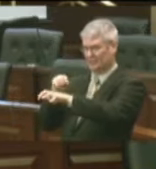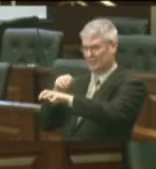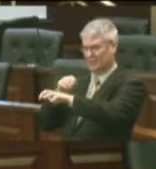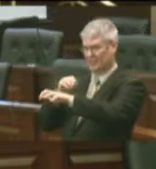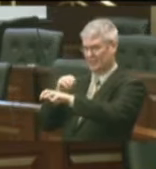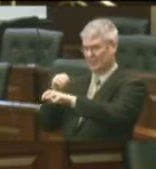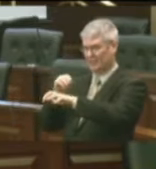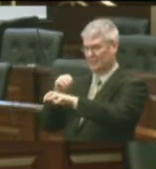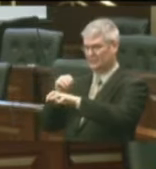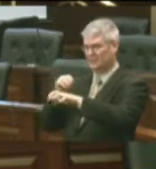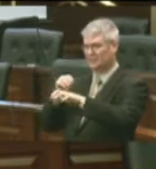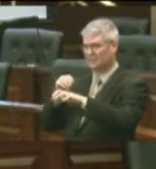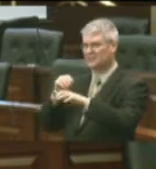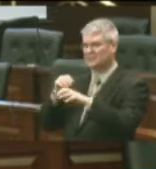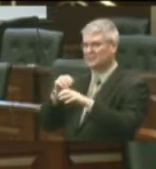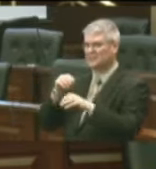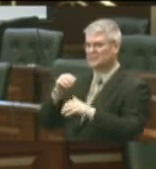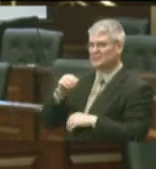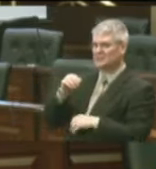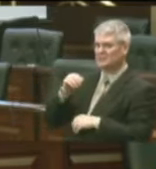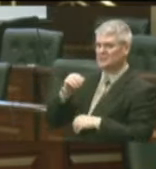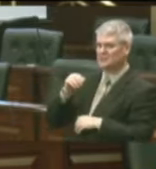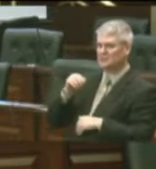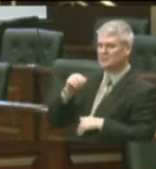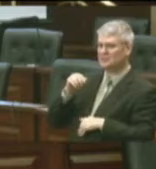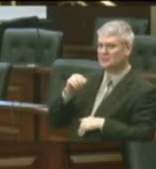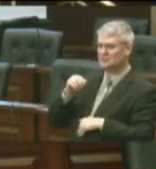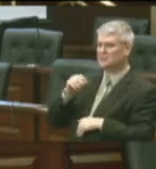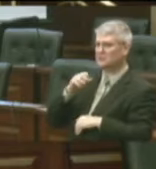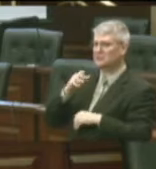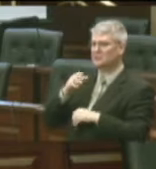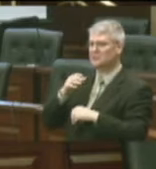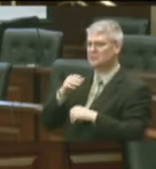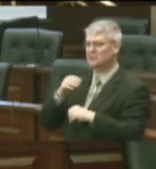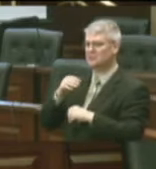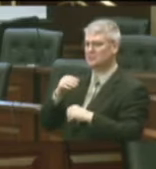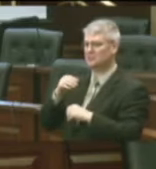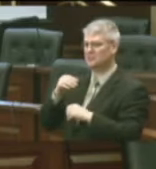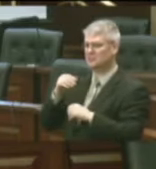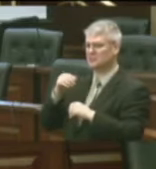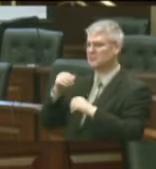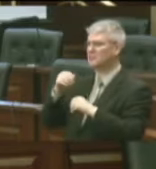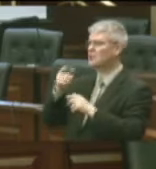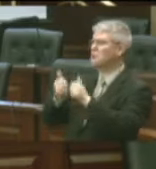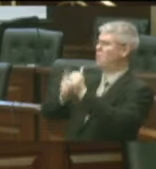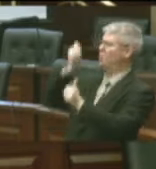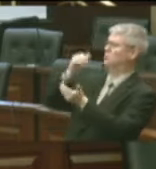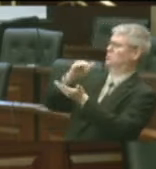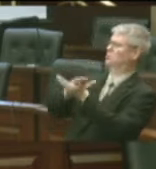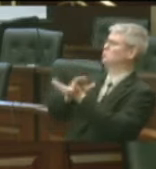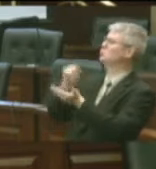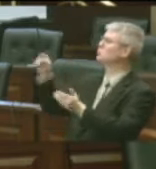is fully into the green. So these are for students that, for parents and for students